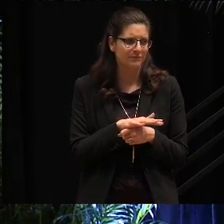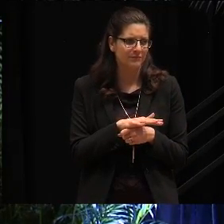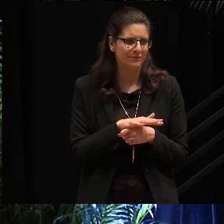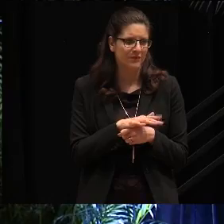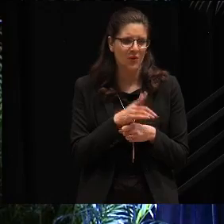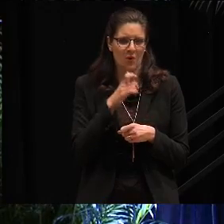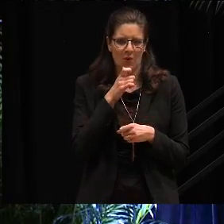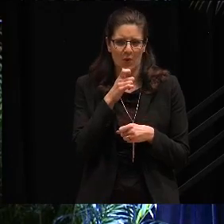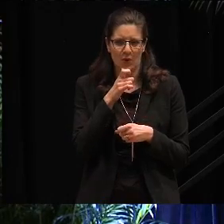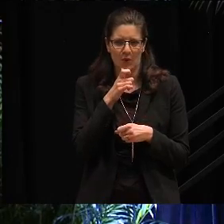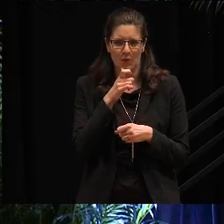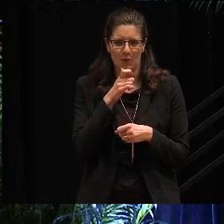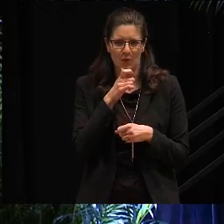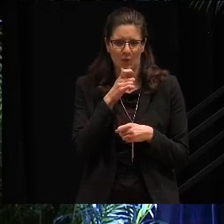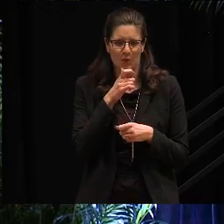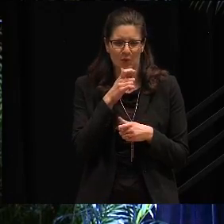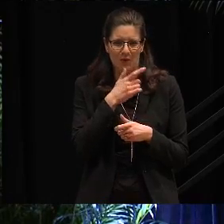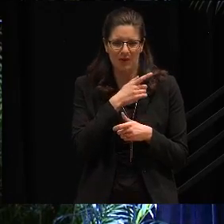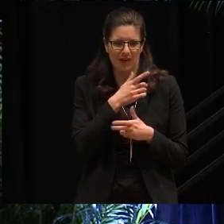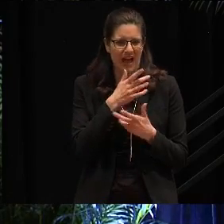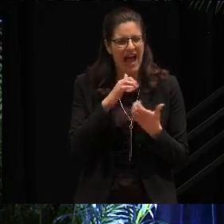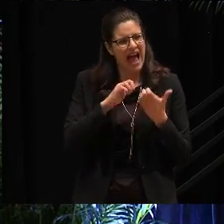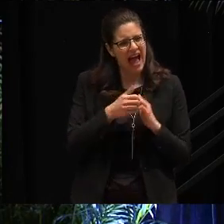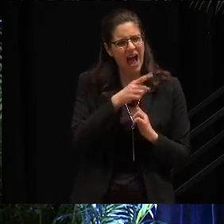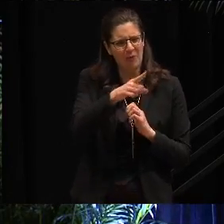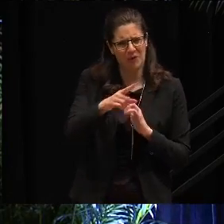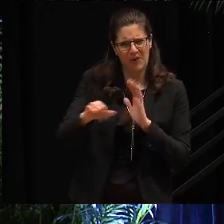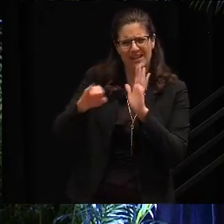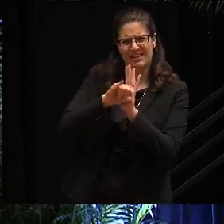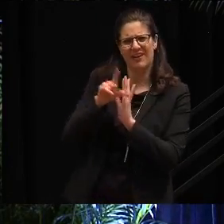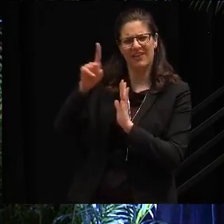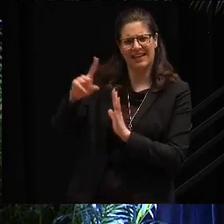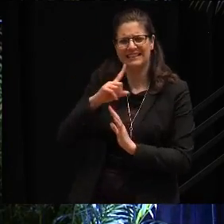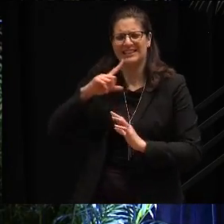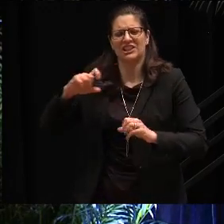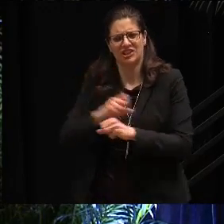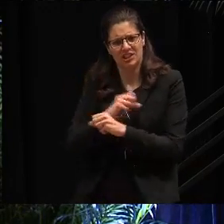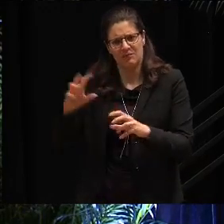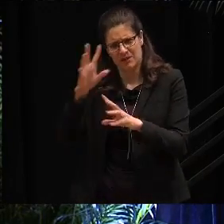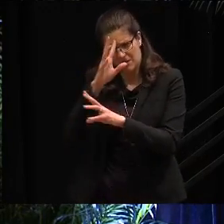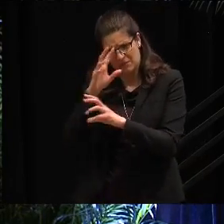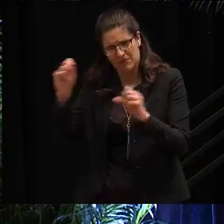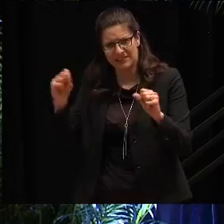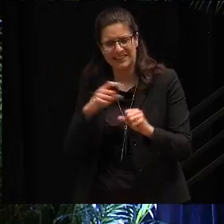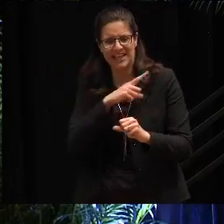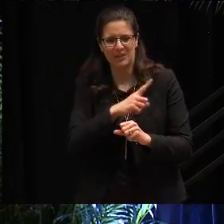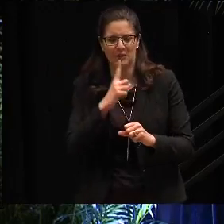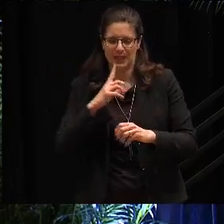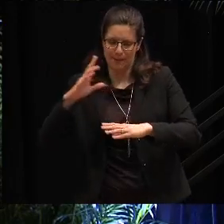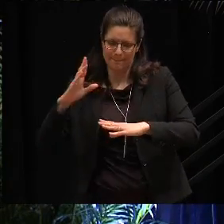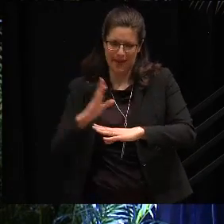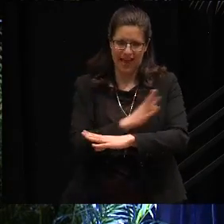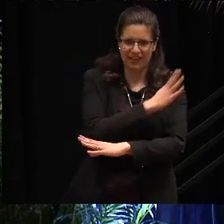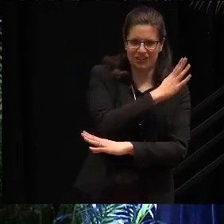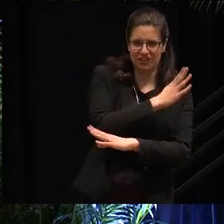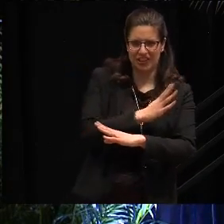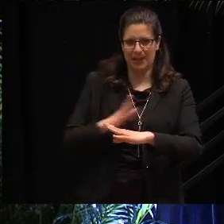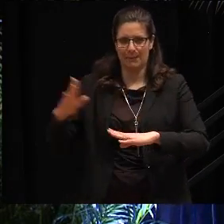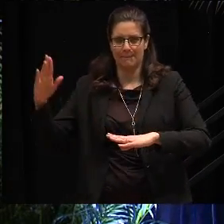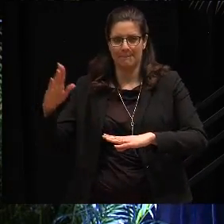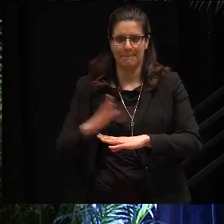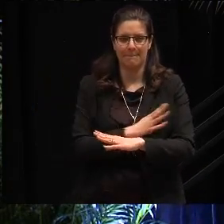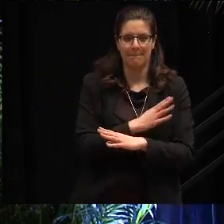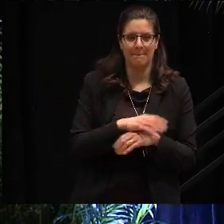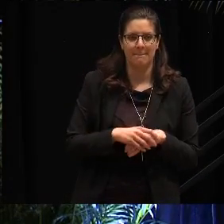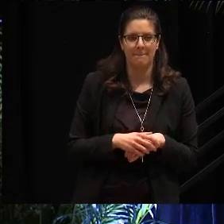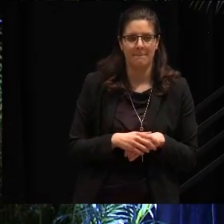casting this president as a legitimate president and talking in terms of a pendulum. This president